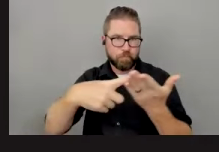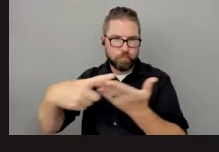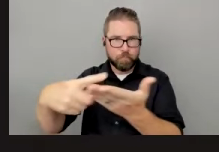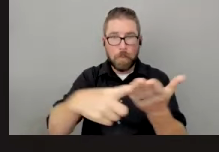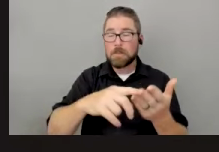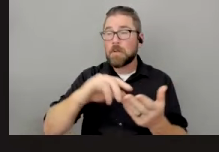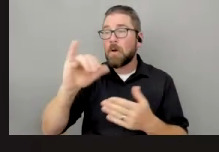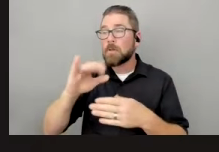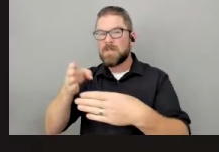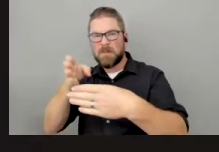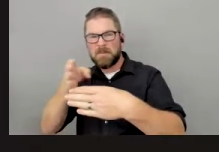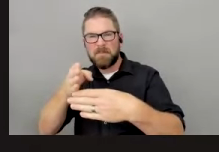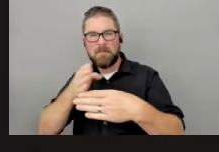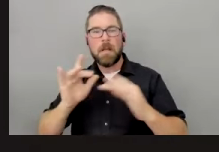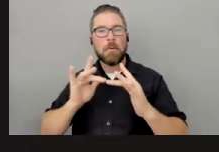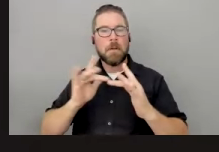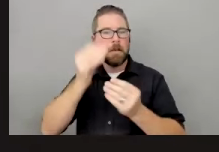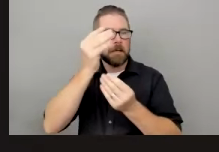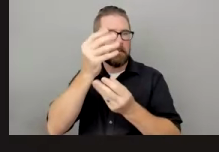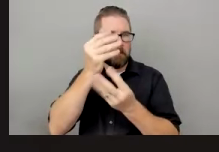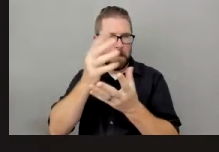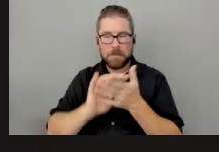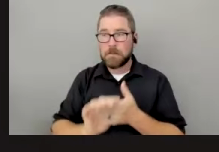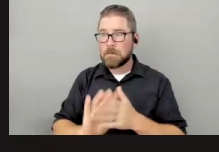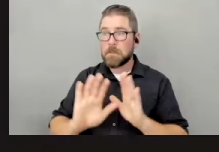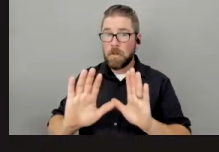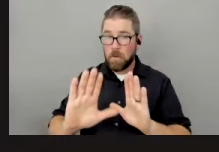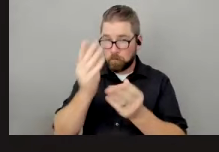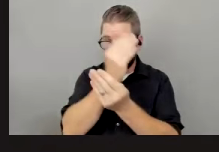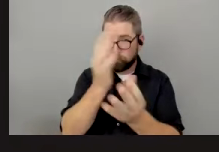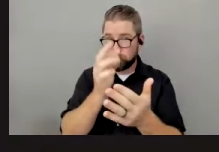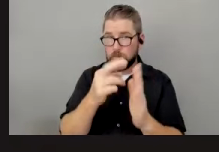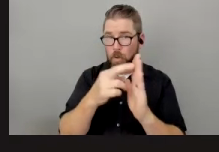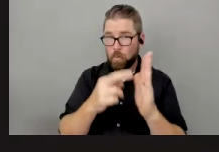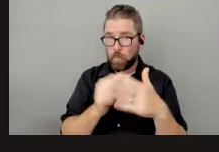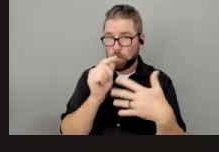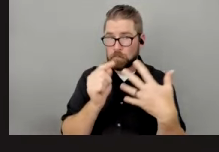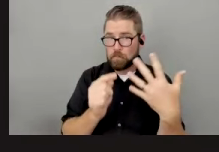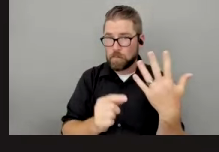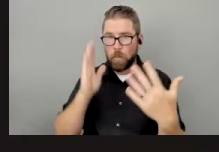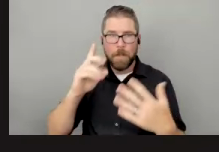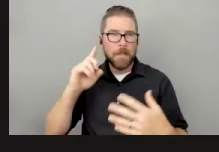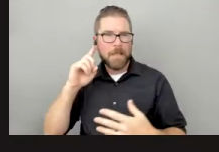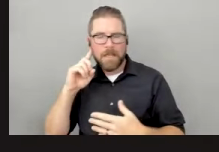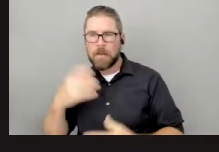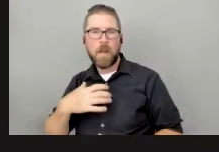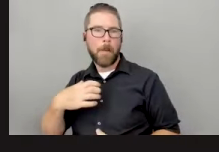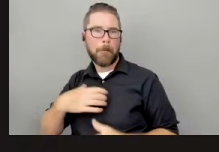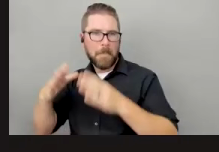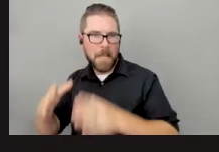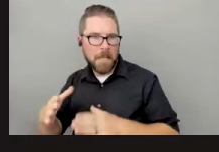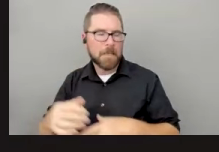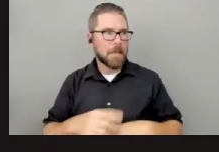just some housekeeping rules. Throughout this presentation, you're going to hear terms like complainant and